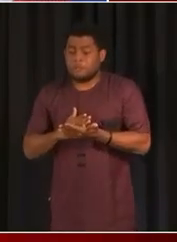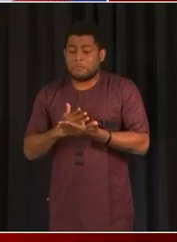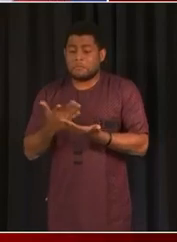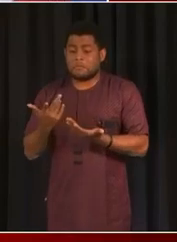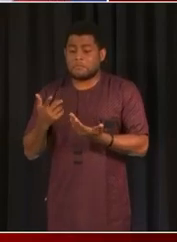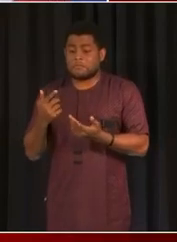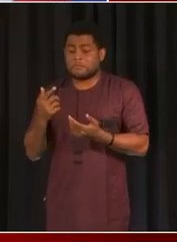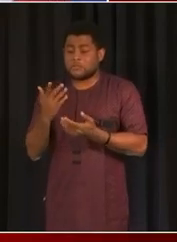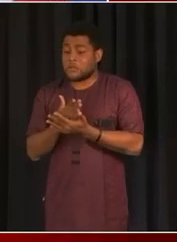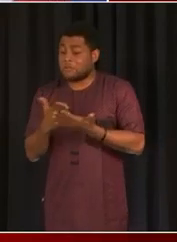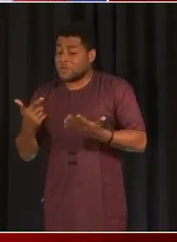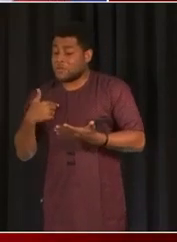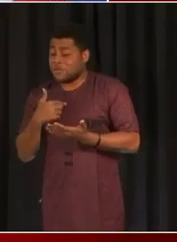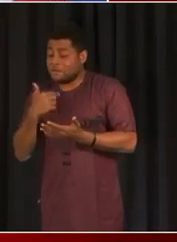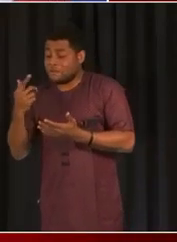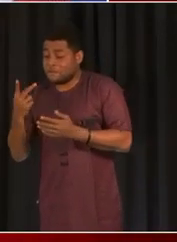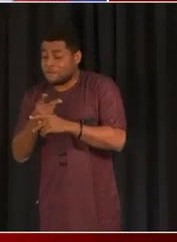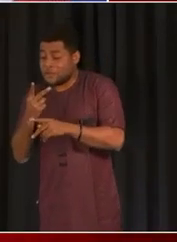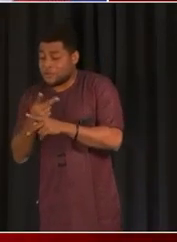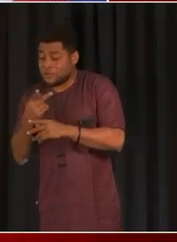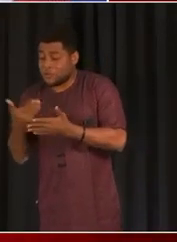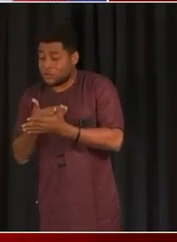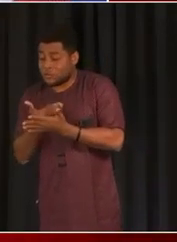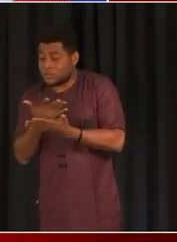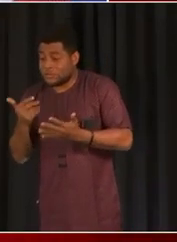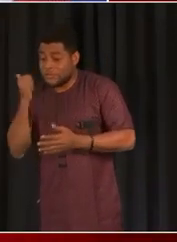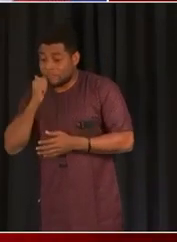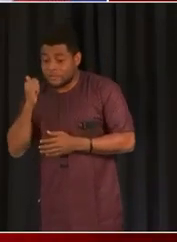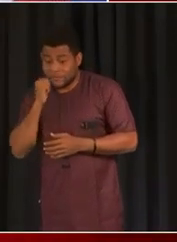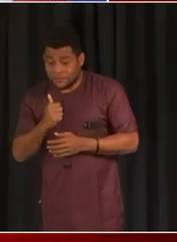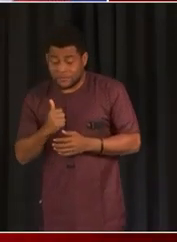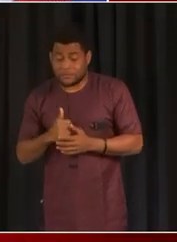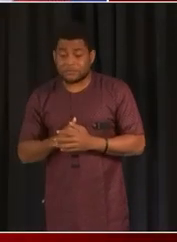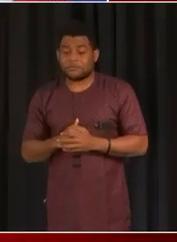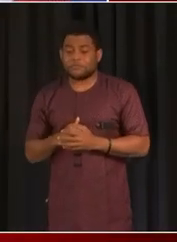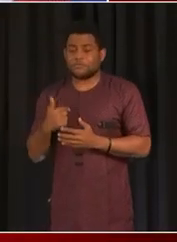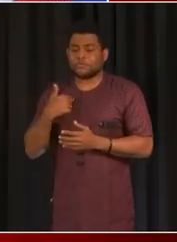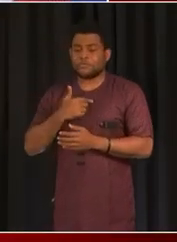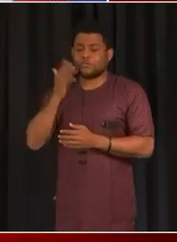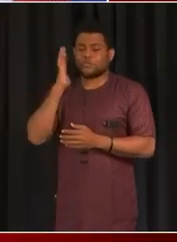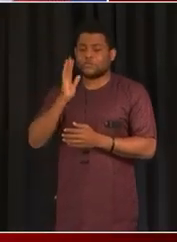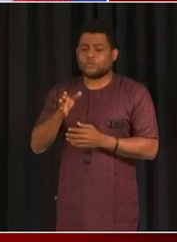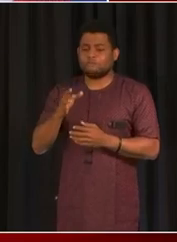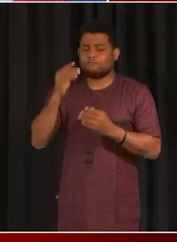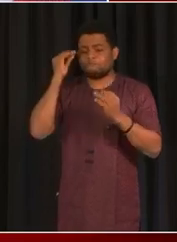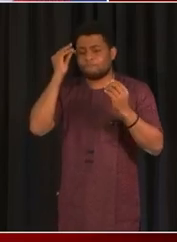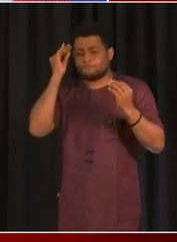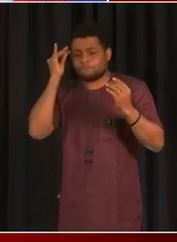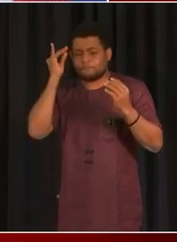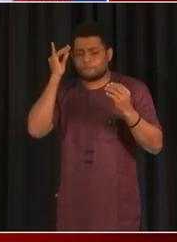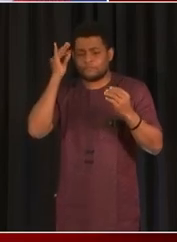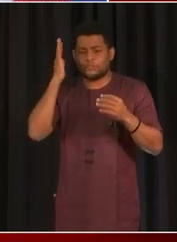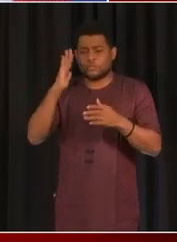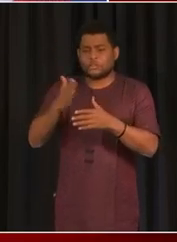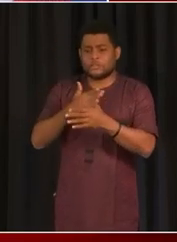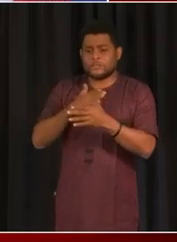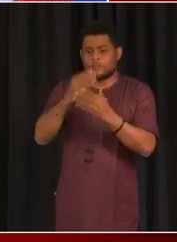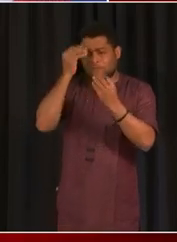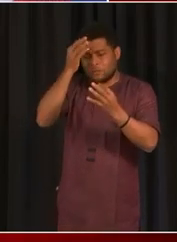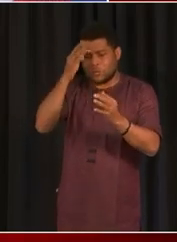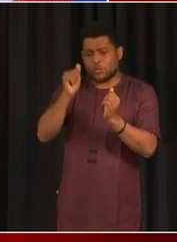we're incorporating that into our opening guidelines that we'll share with teachers and parents.